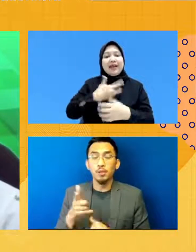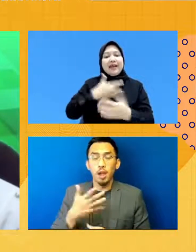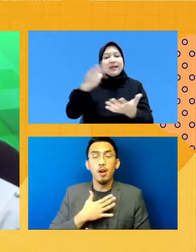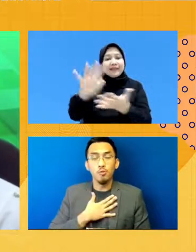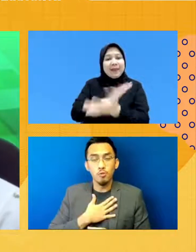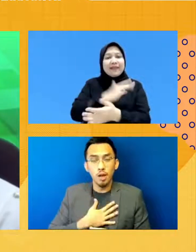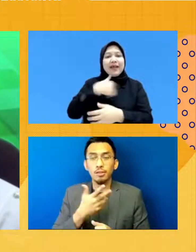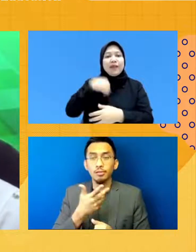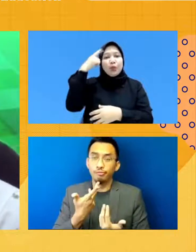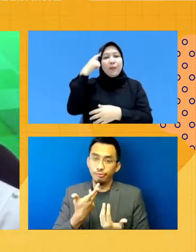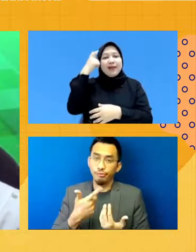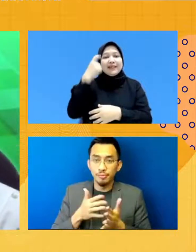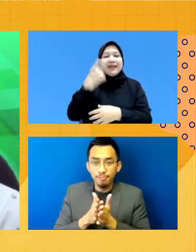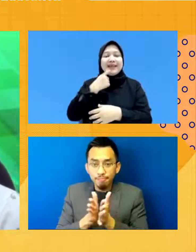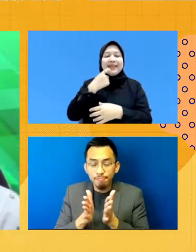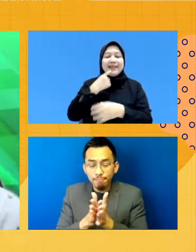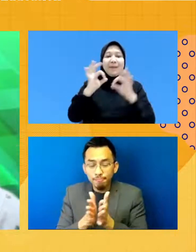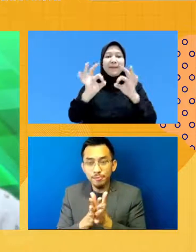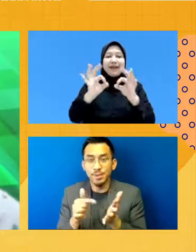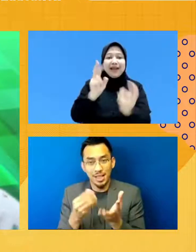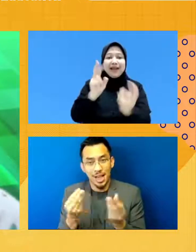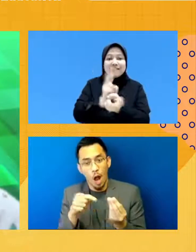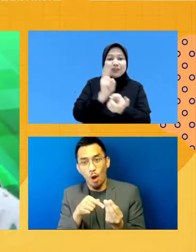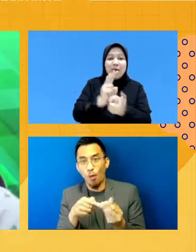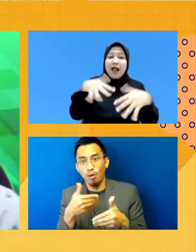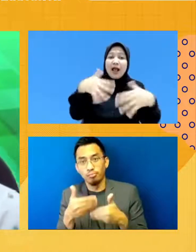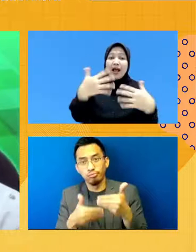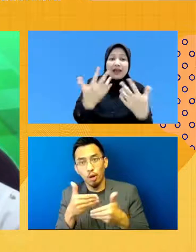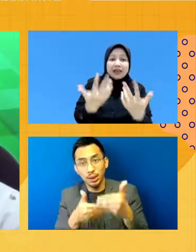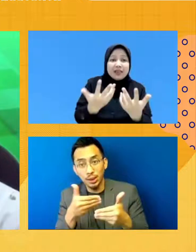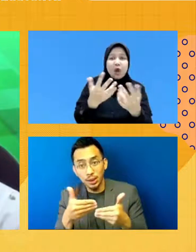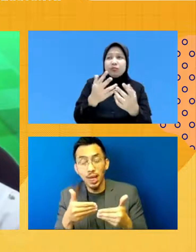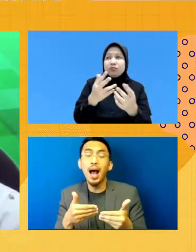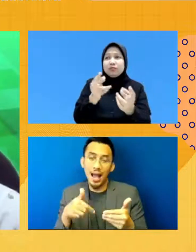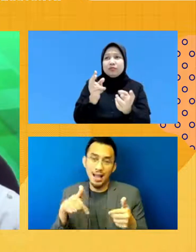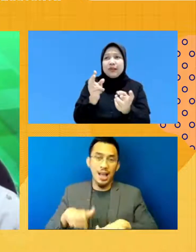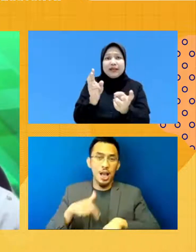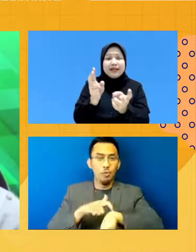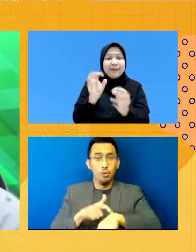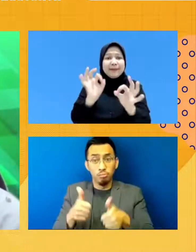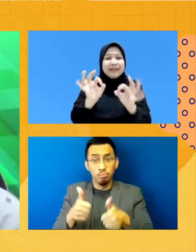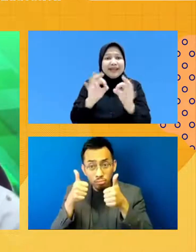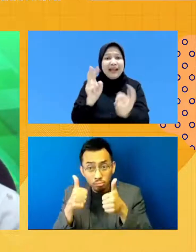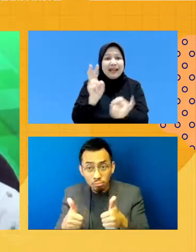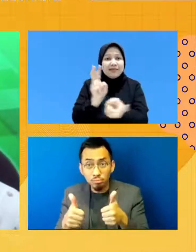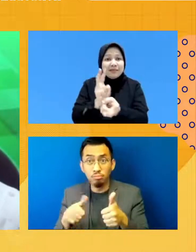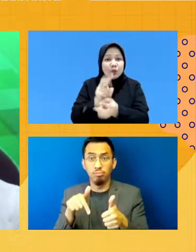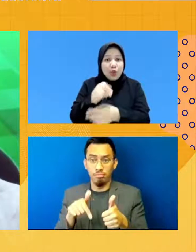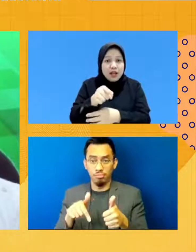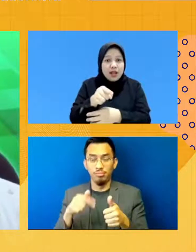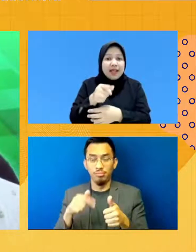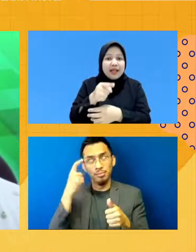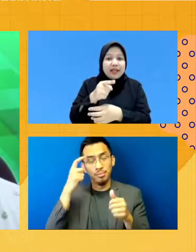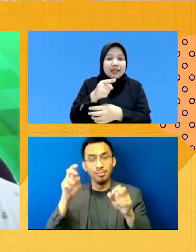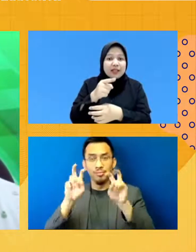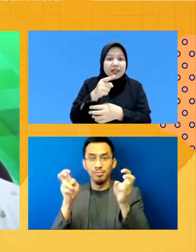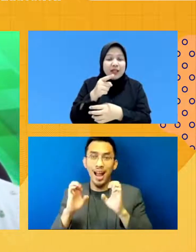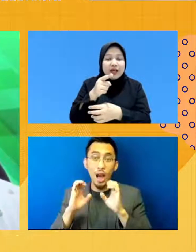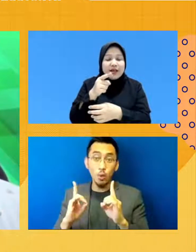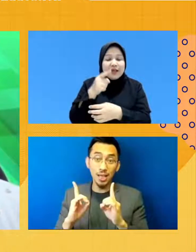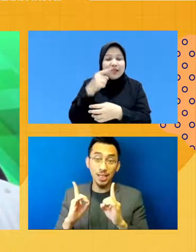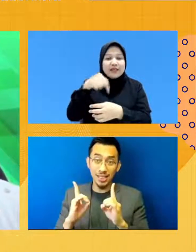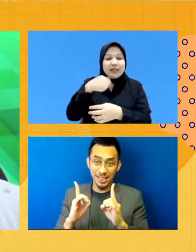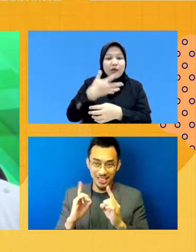education, uh, I think we will not learn about these things for decades. And